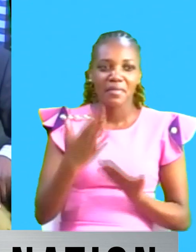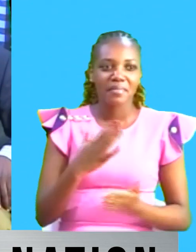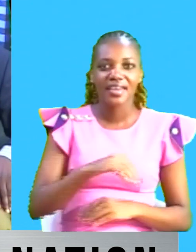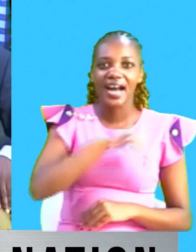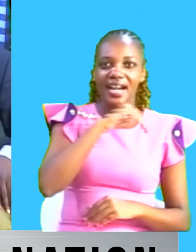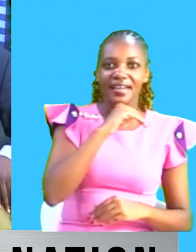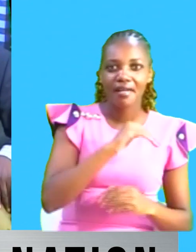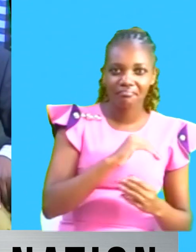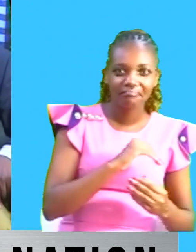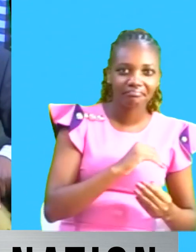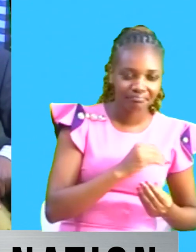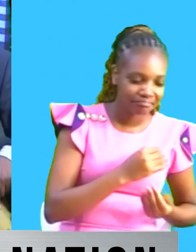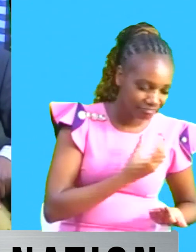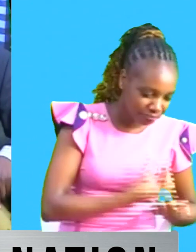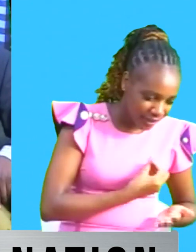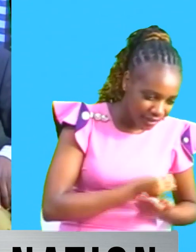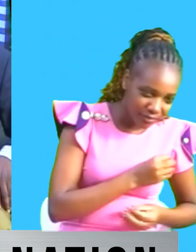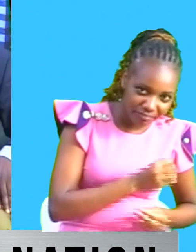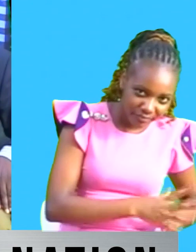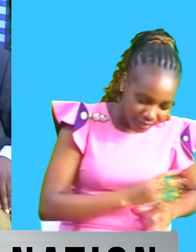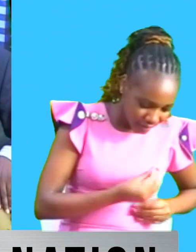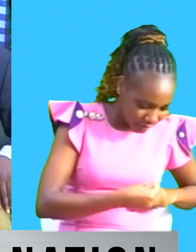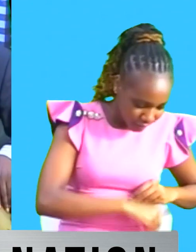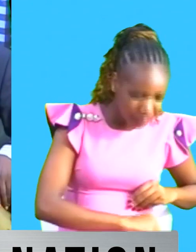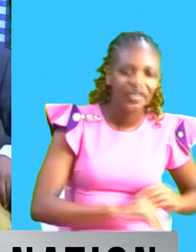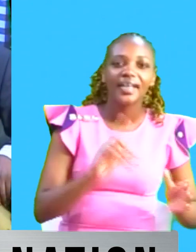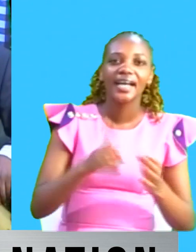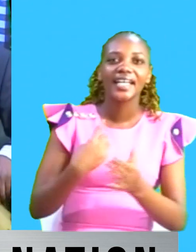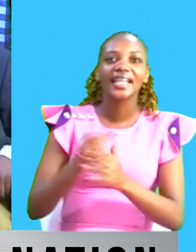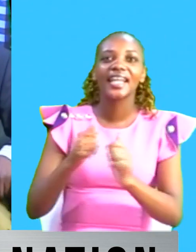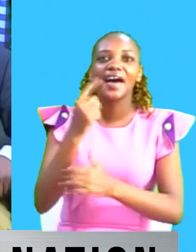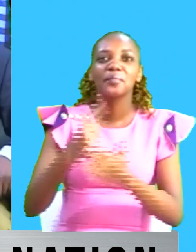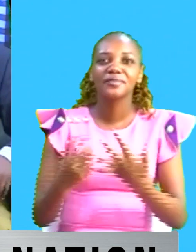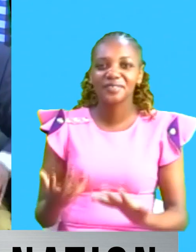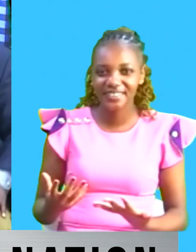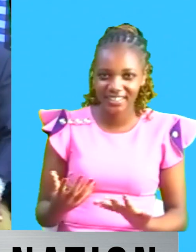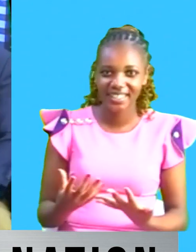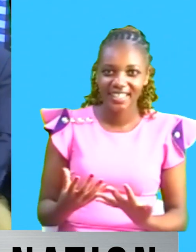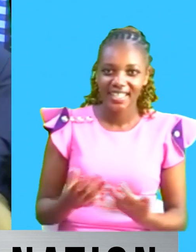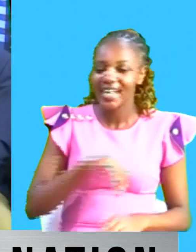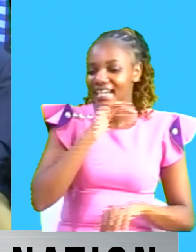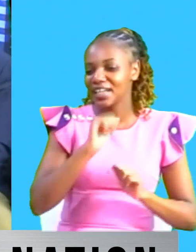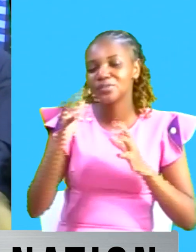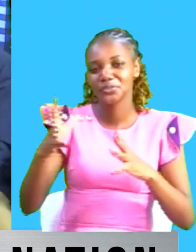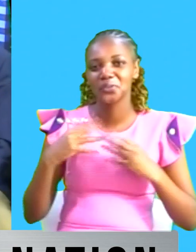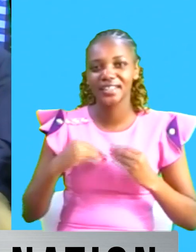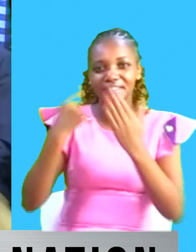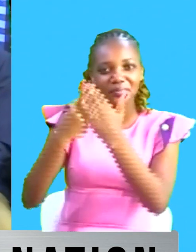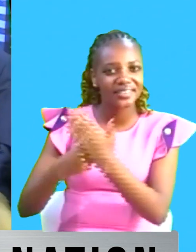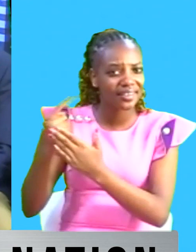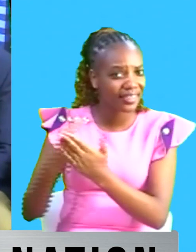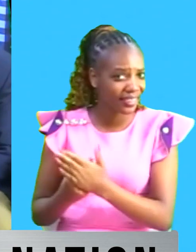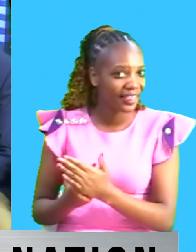The propaganda of bribery, you don't see that coming in. It's always a scheme in politics. Yeah,